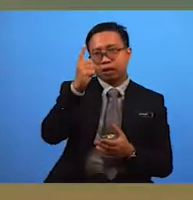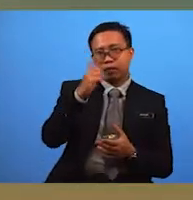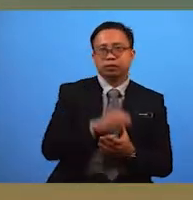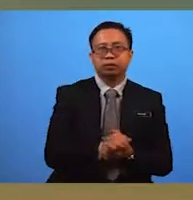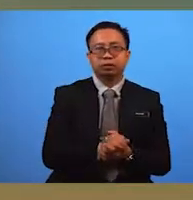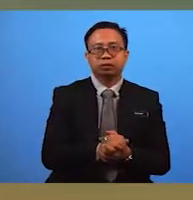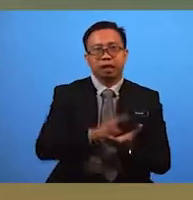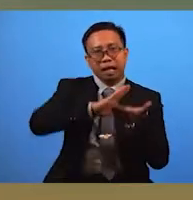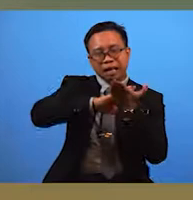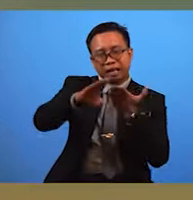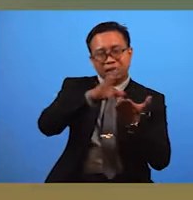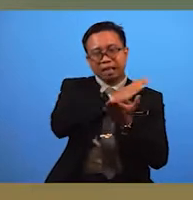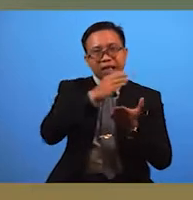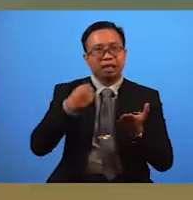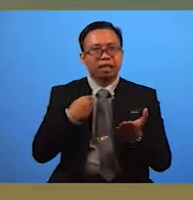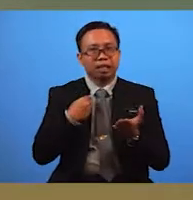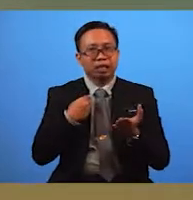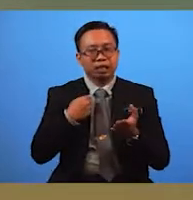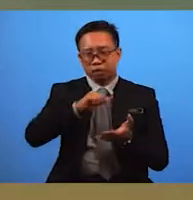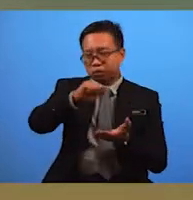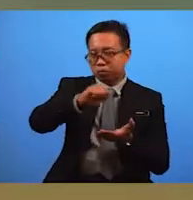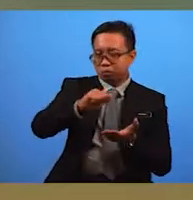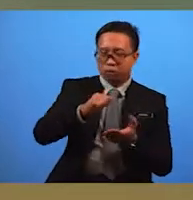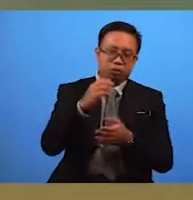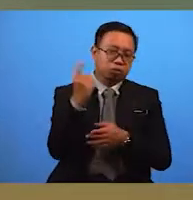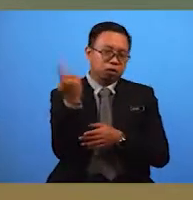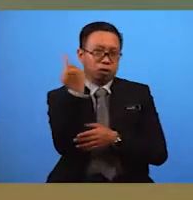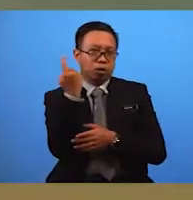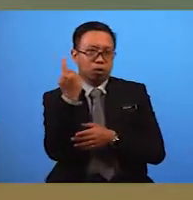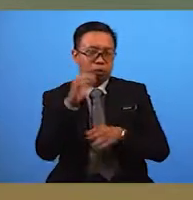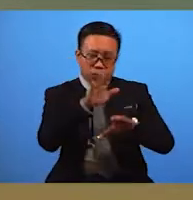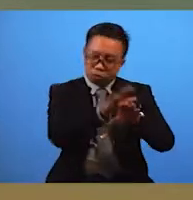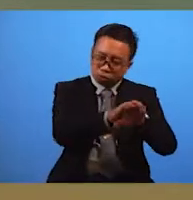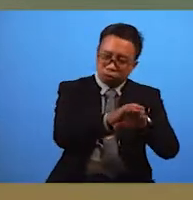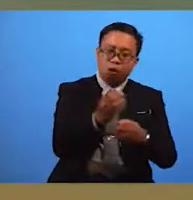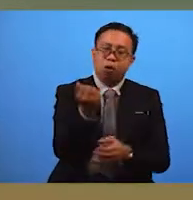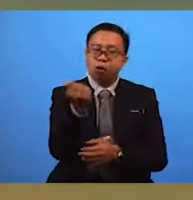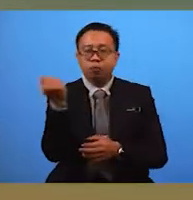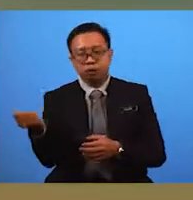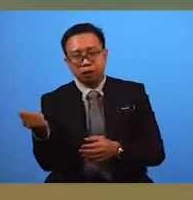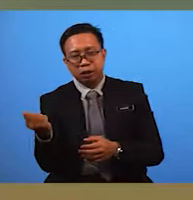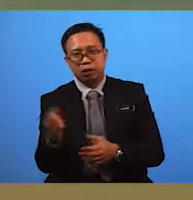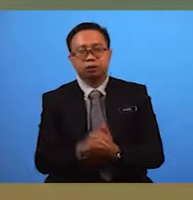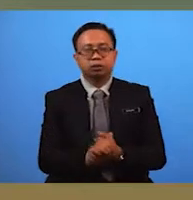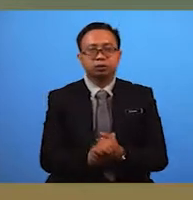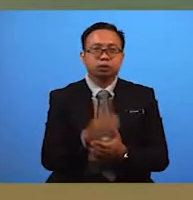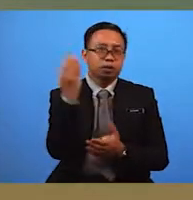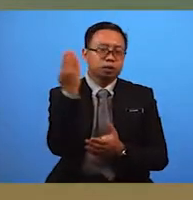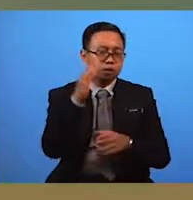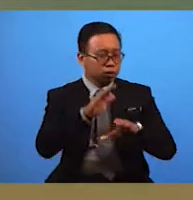C11. Clean and disinfect frequently touched objects or surfaces.